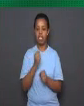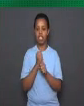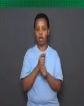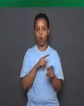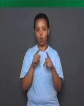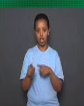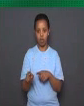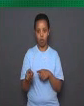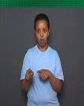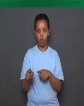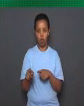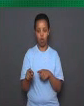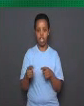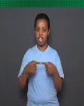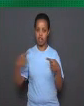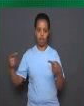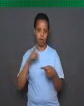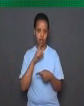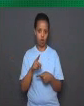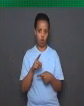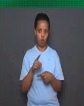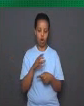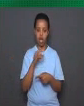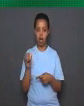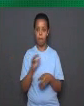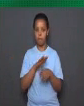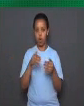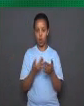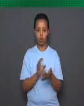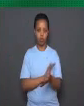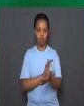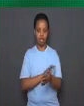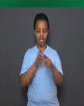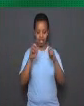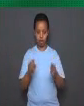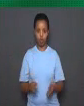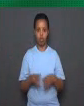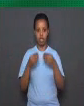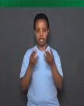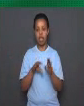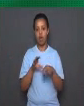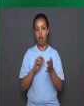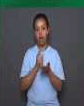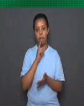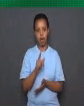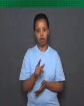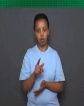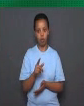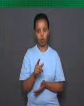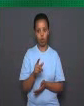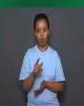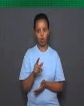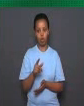help maintain or alter the cell's shape. It looks like a